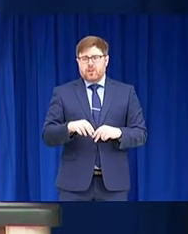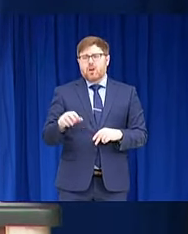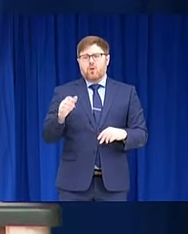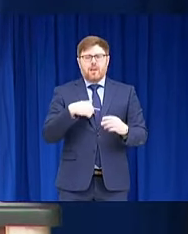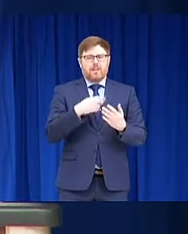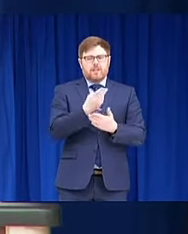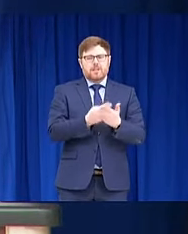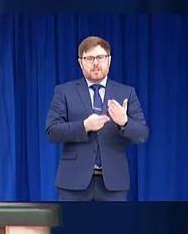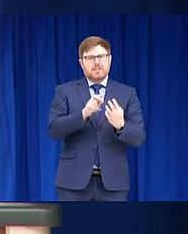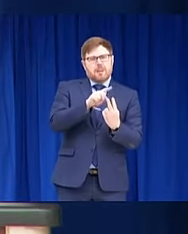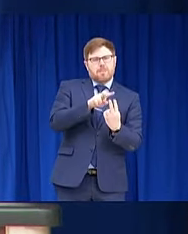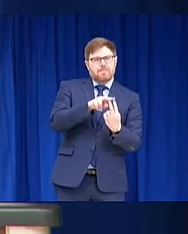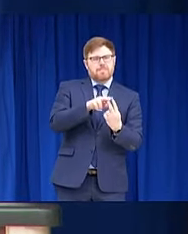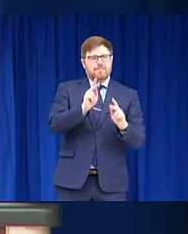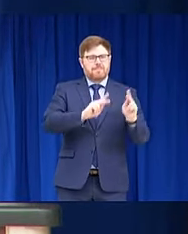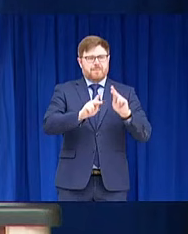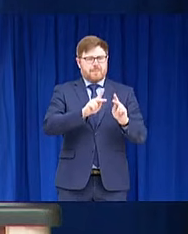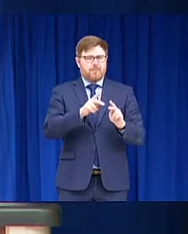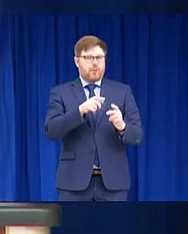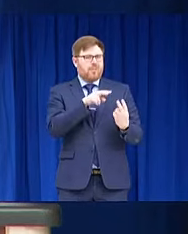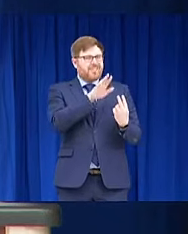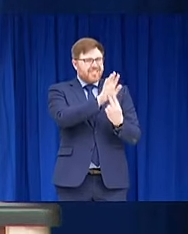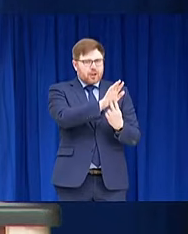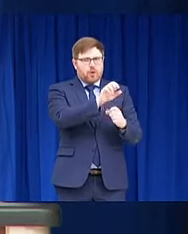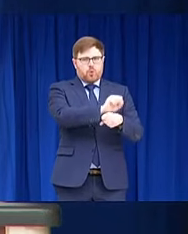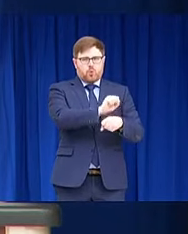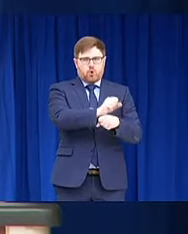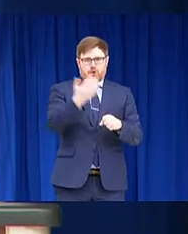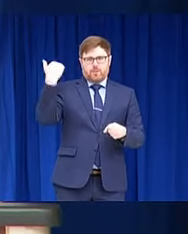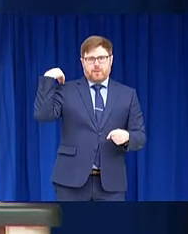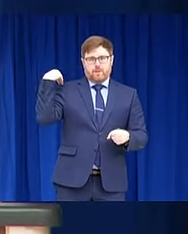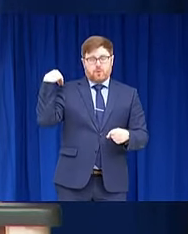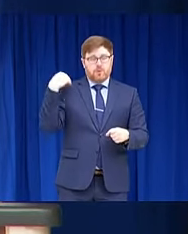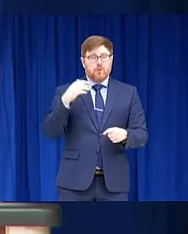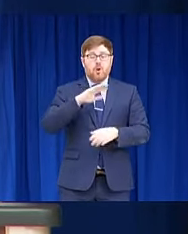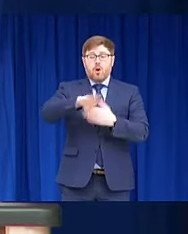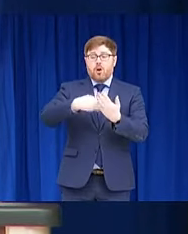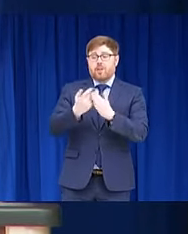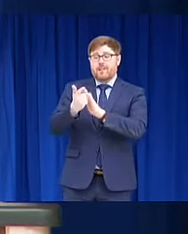Alva. It's underpinned by the legal and advocacy groups that